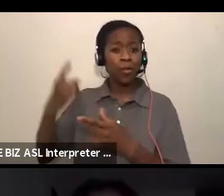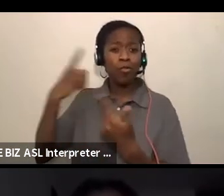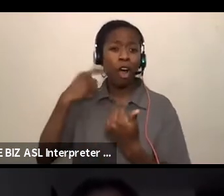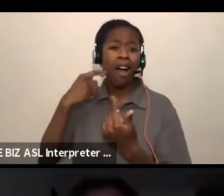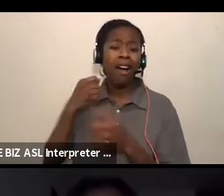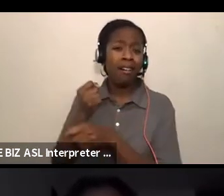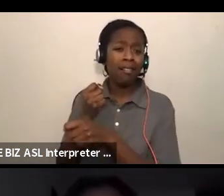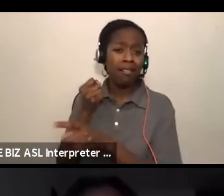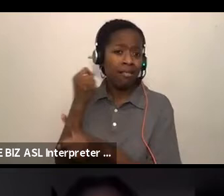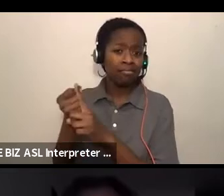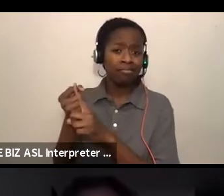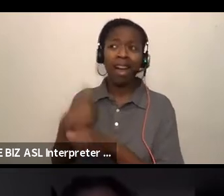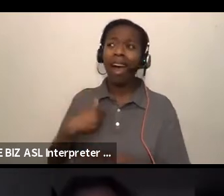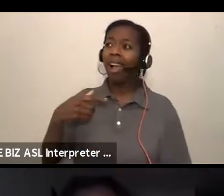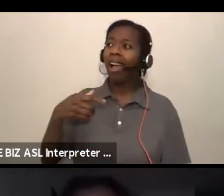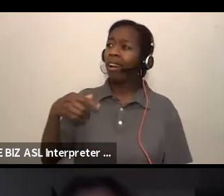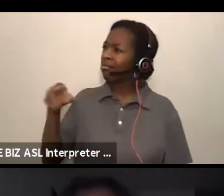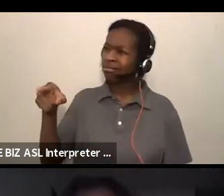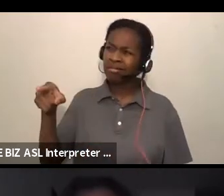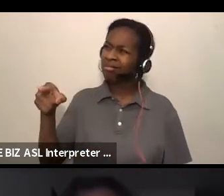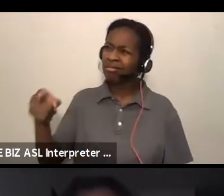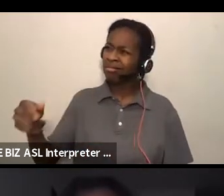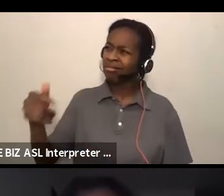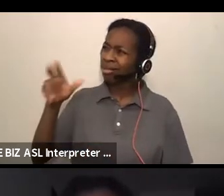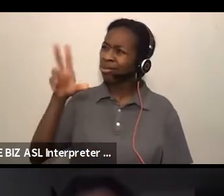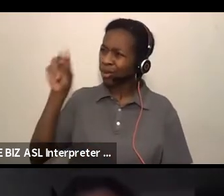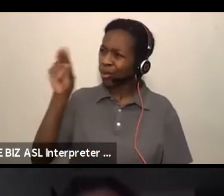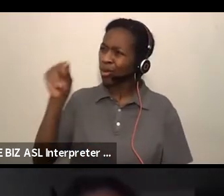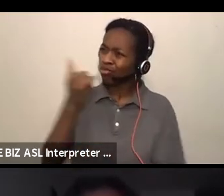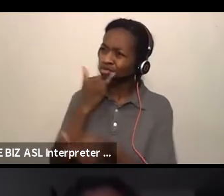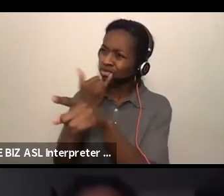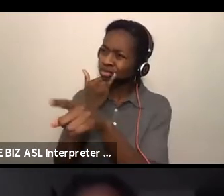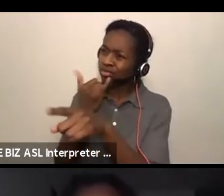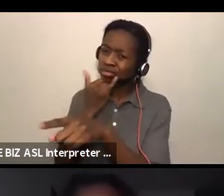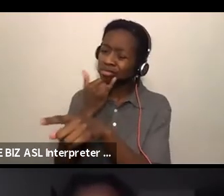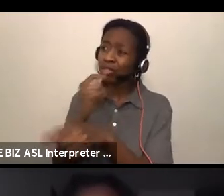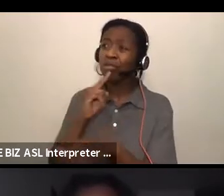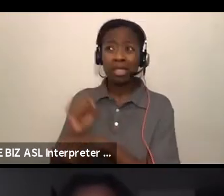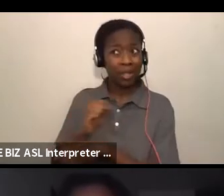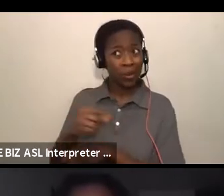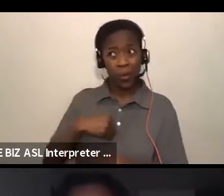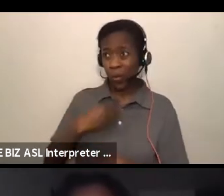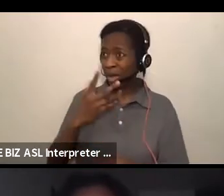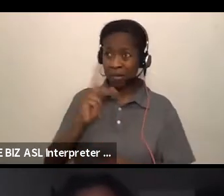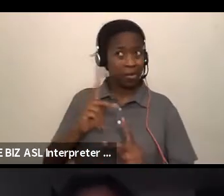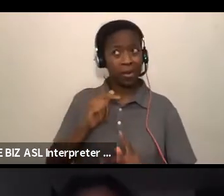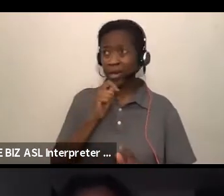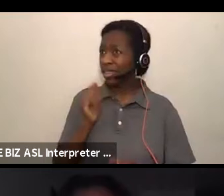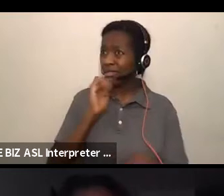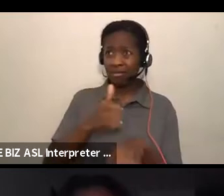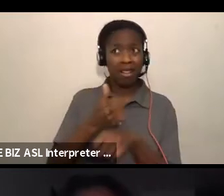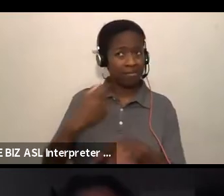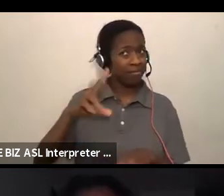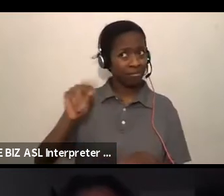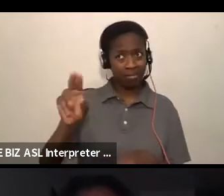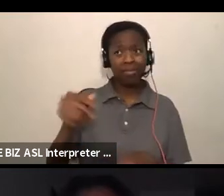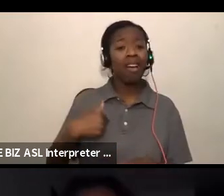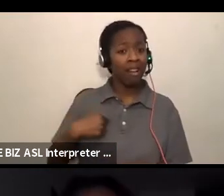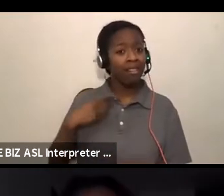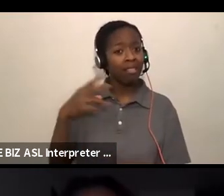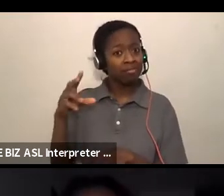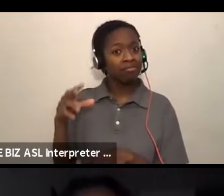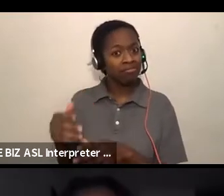because I'm like, that's not true. Or they're like, this is white. And I'm like, actually white people did not start with this. It's like I've